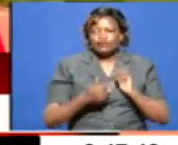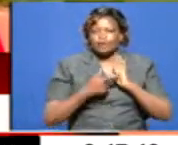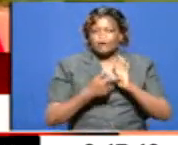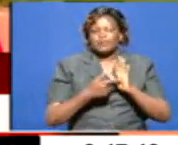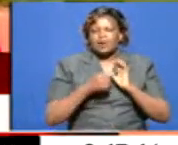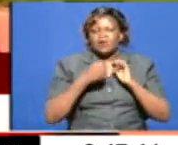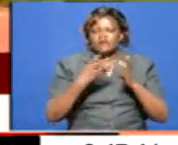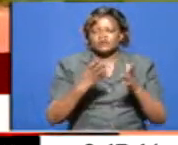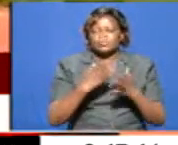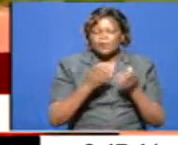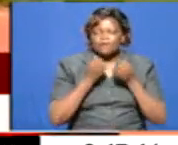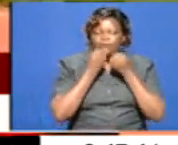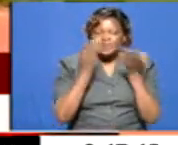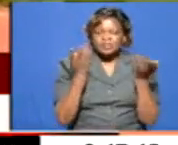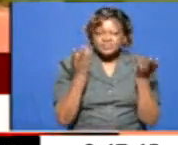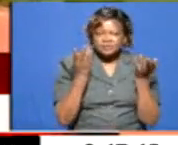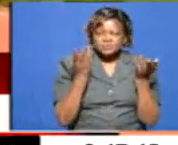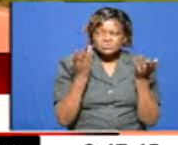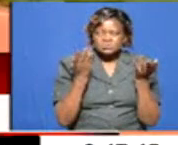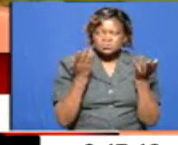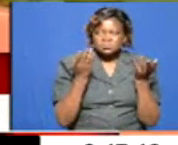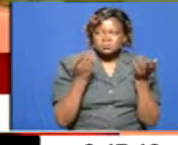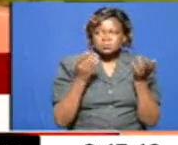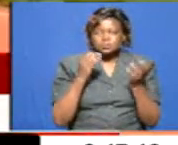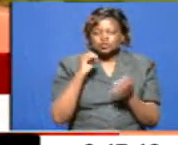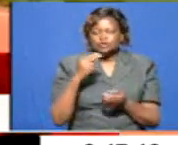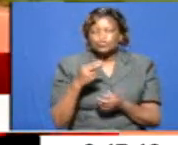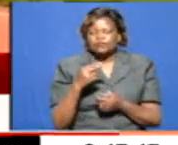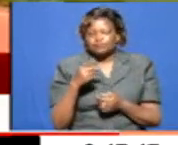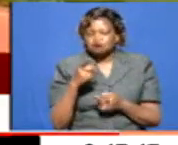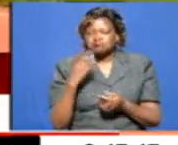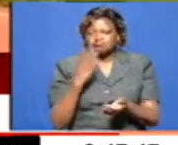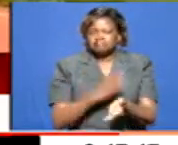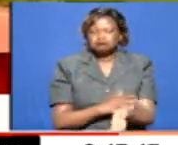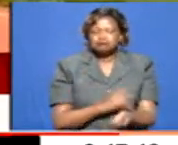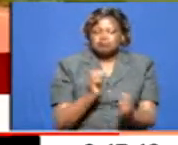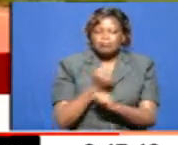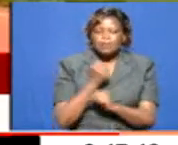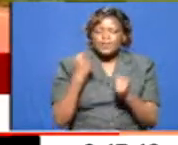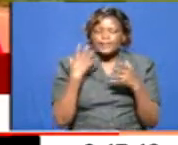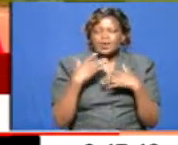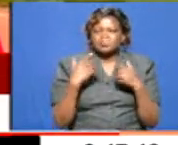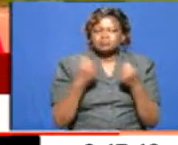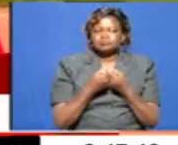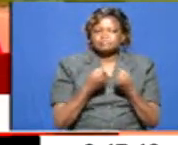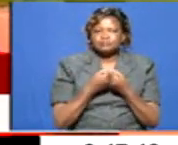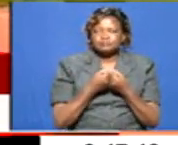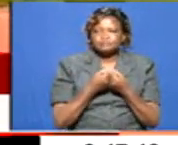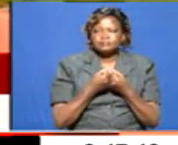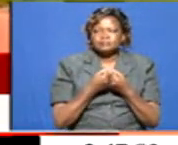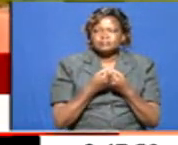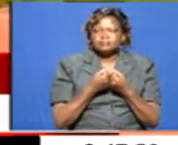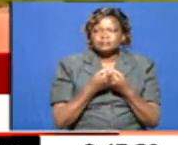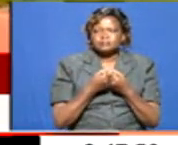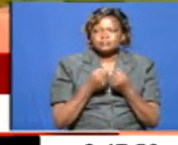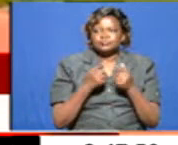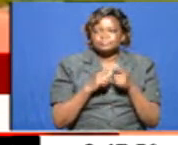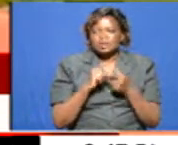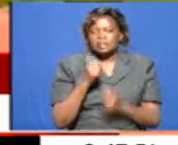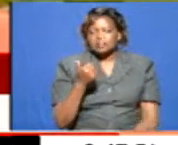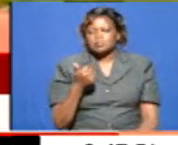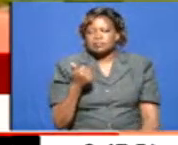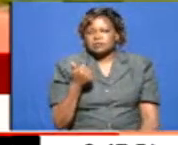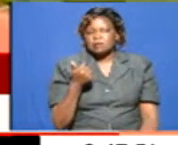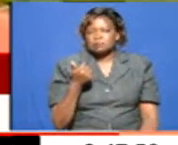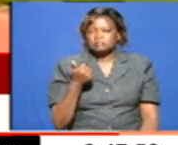some information. Joseph Okumu get injured, he cannot play in these matches. Then Josh Onyango